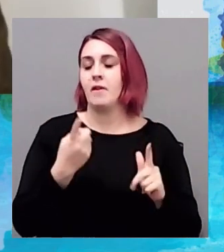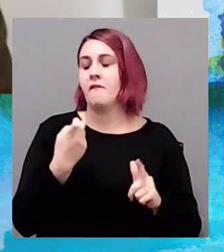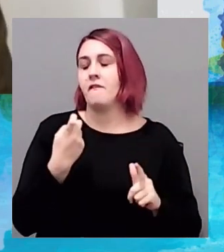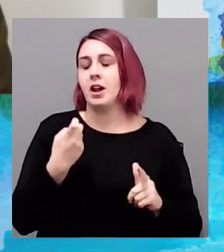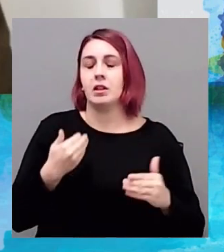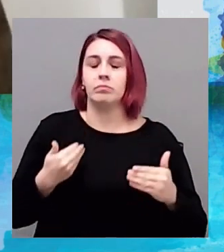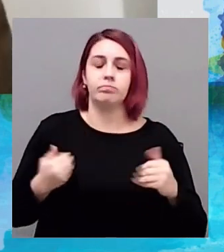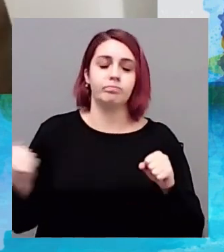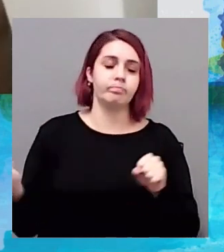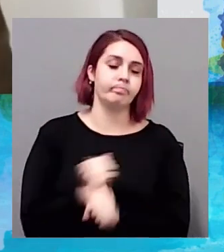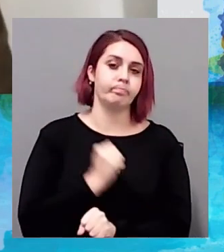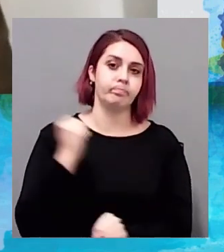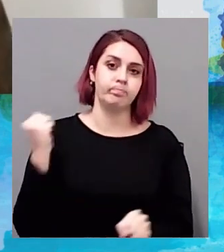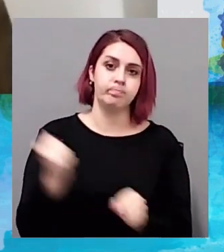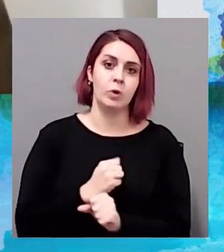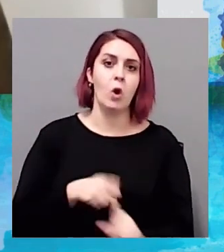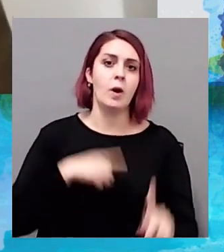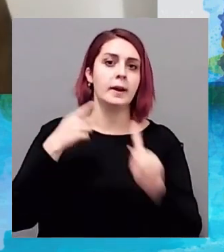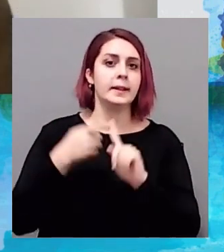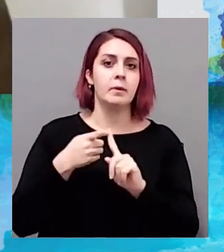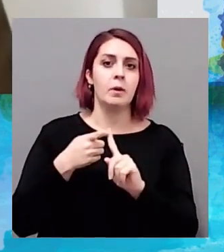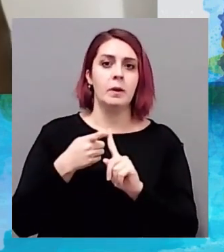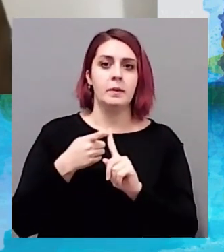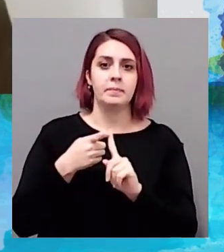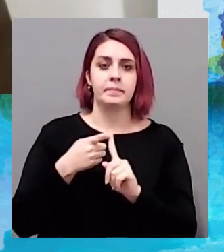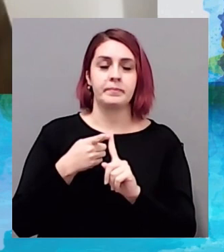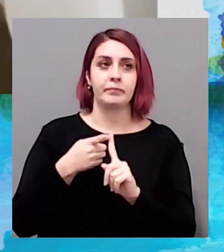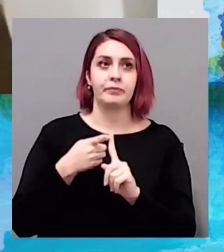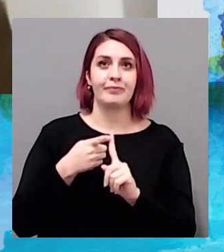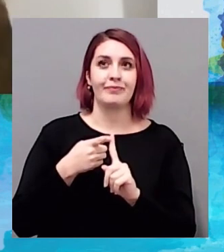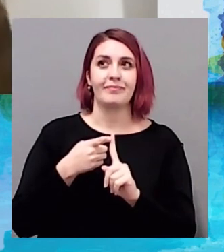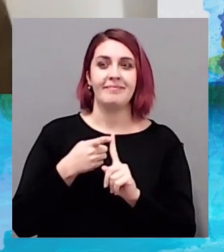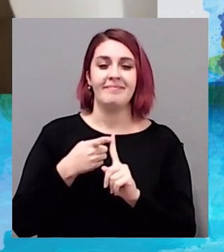and more a social agent. We still have a lot of work to do in that case,